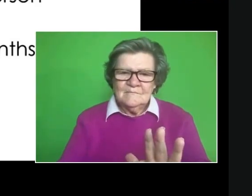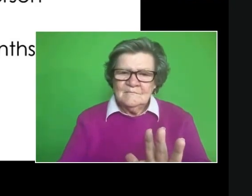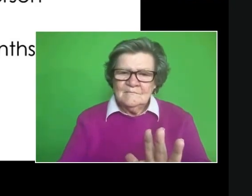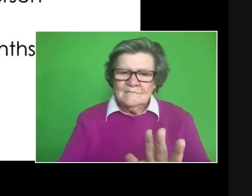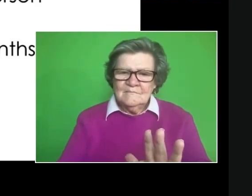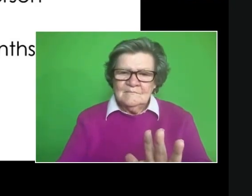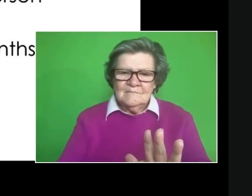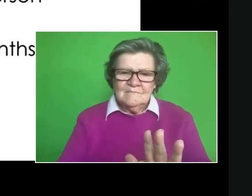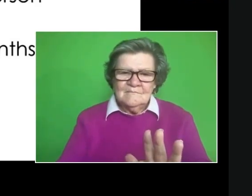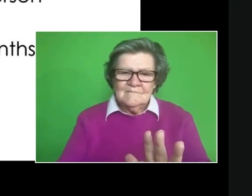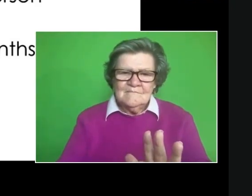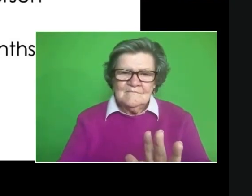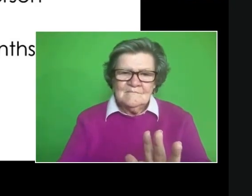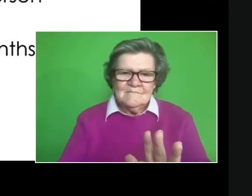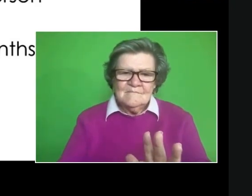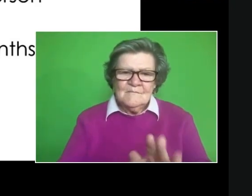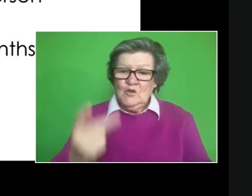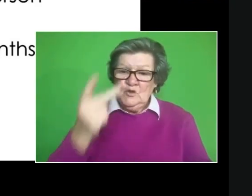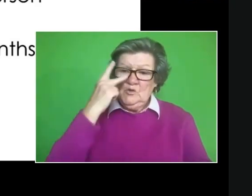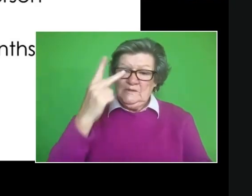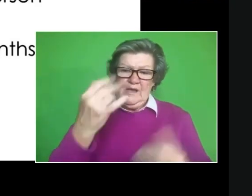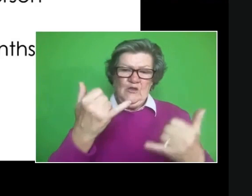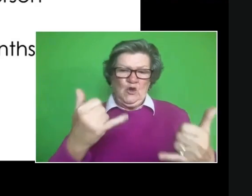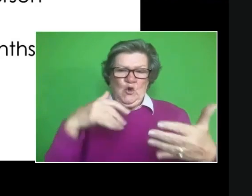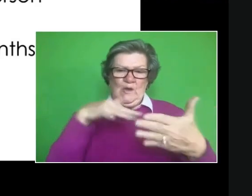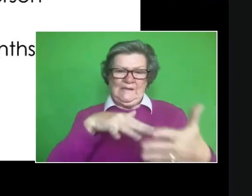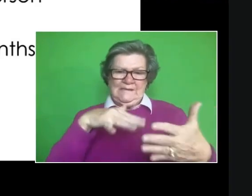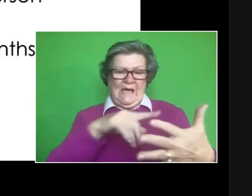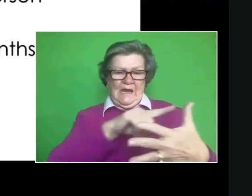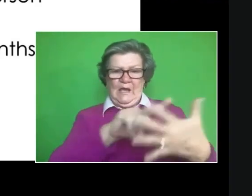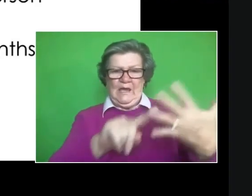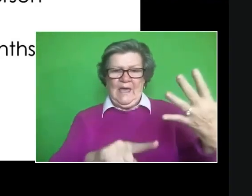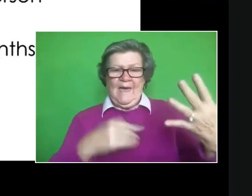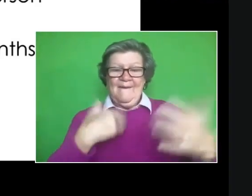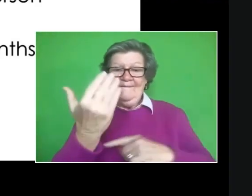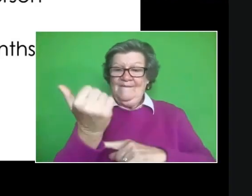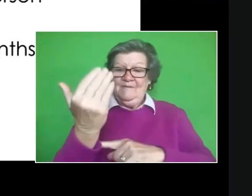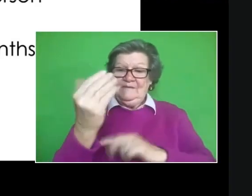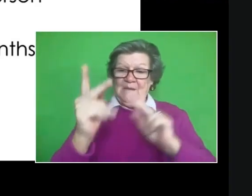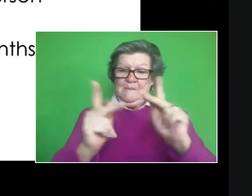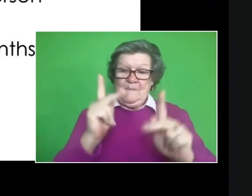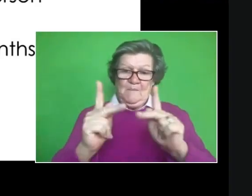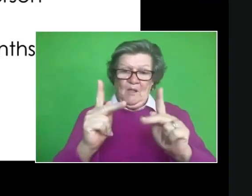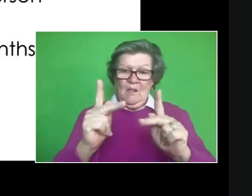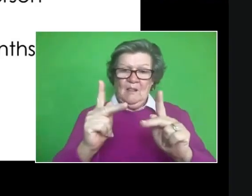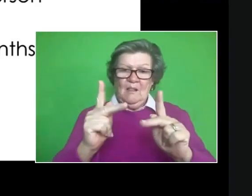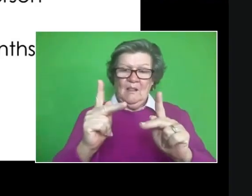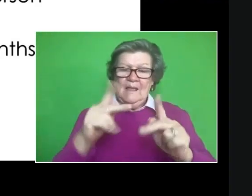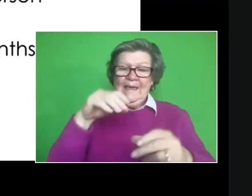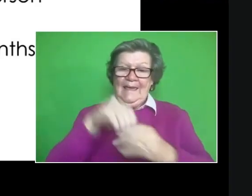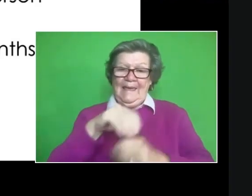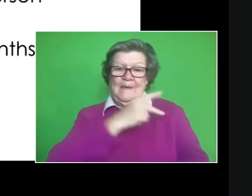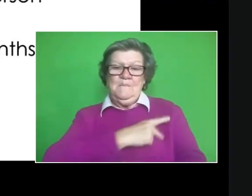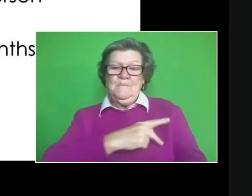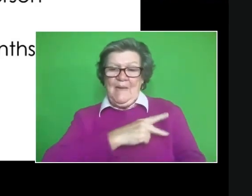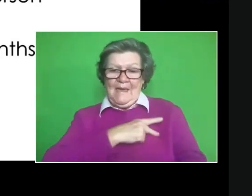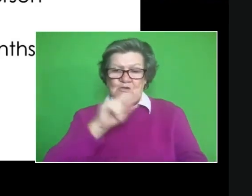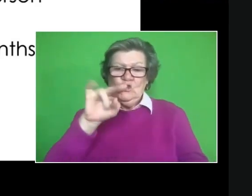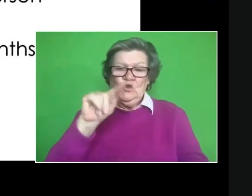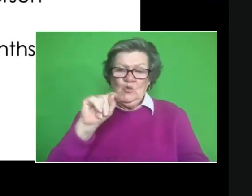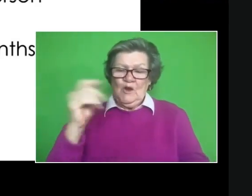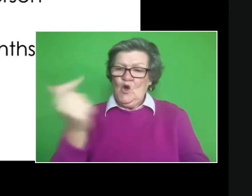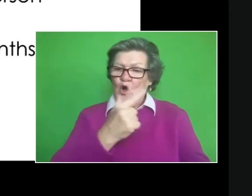So in the current study, we had 15 individuals on an inpatient unit. All of the individuals have